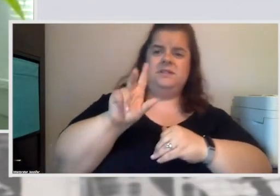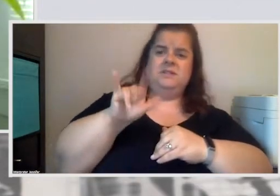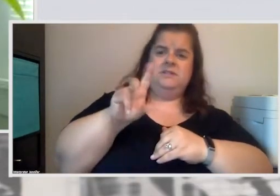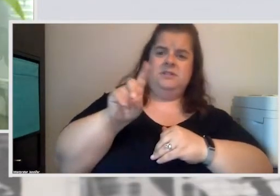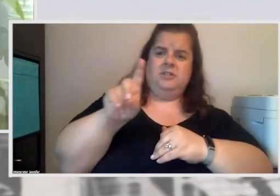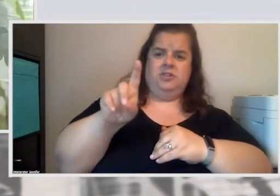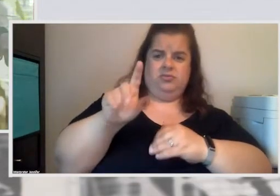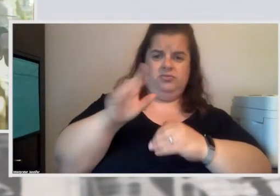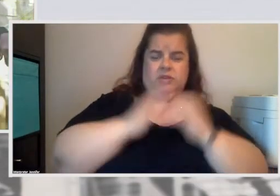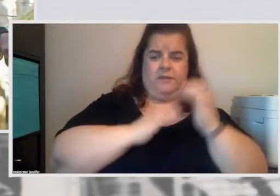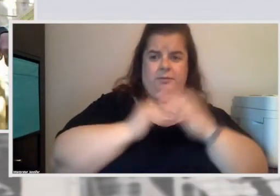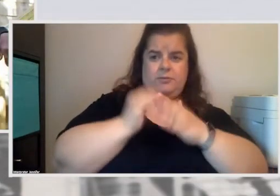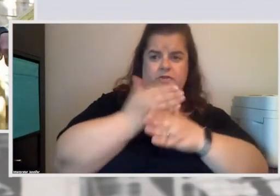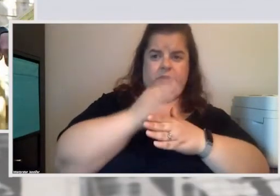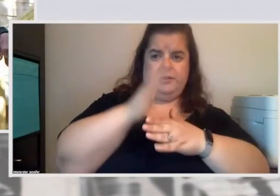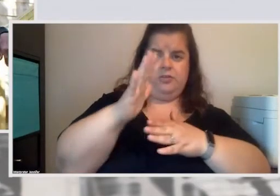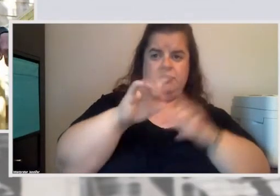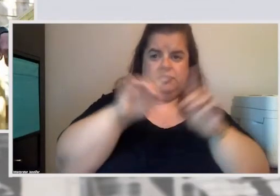screen?